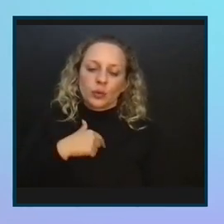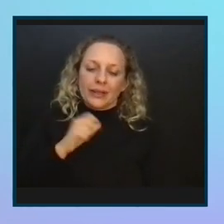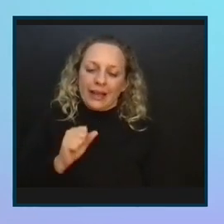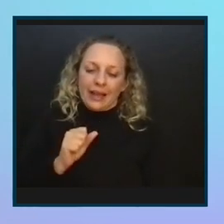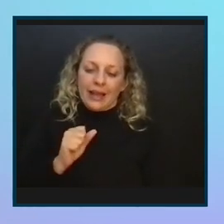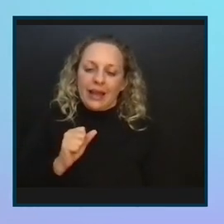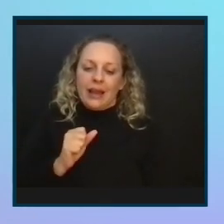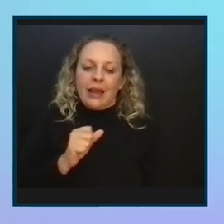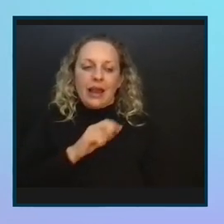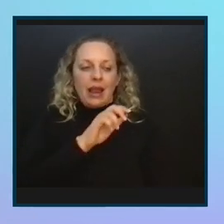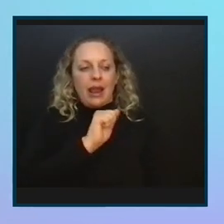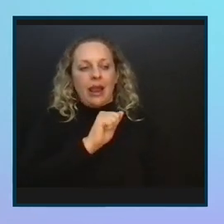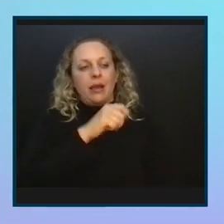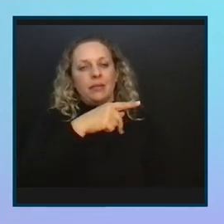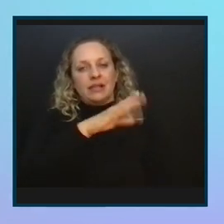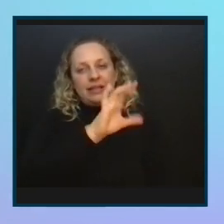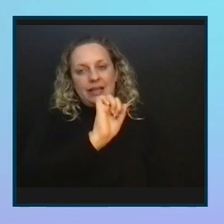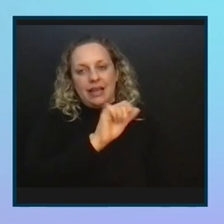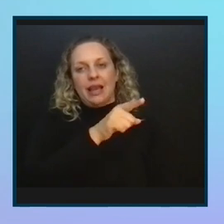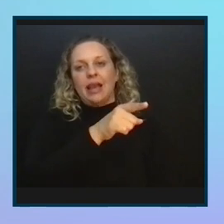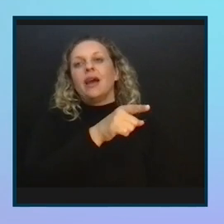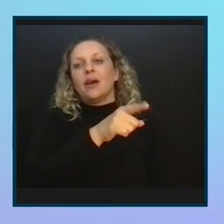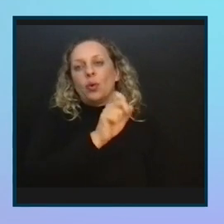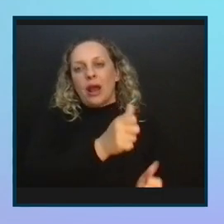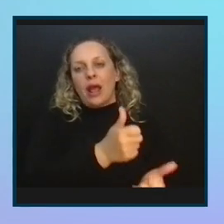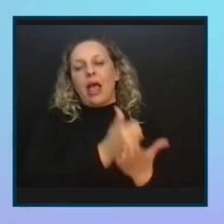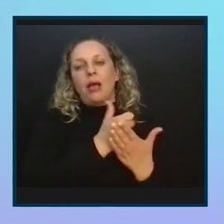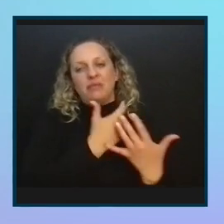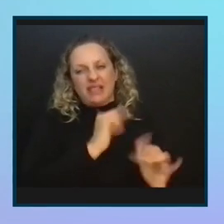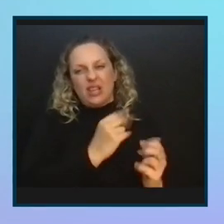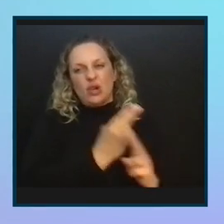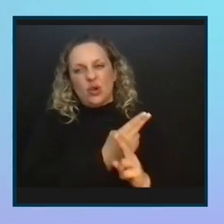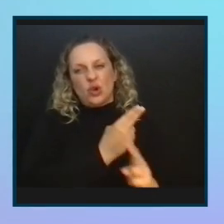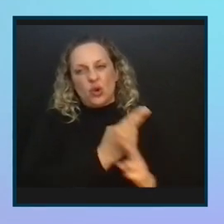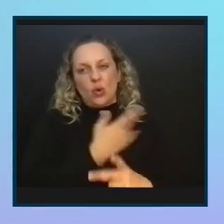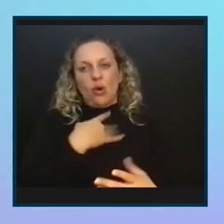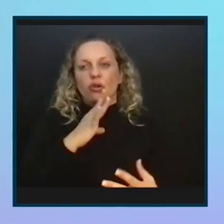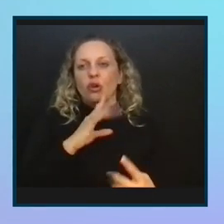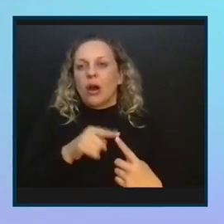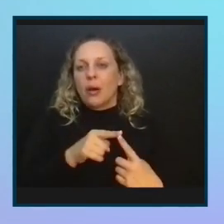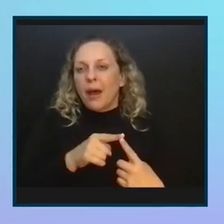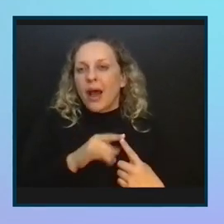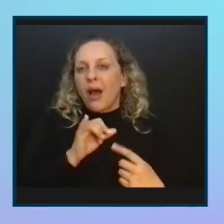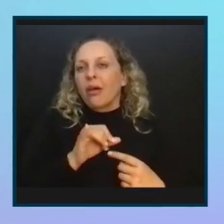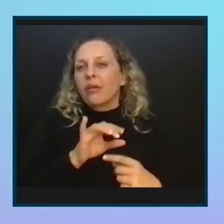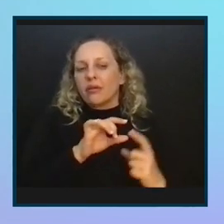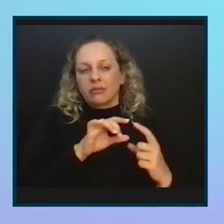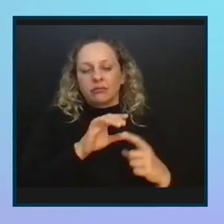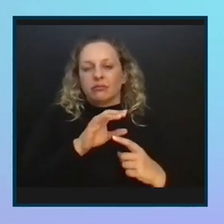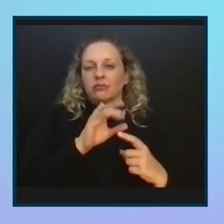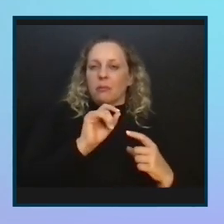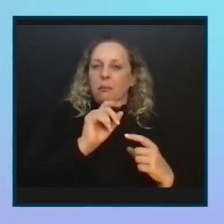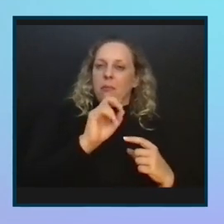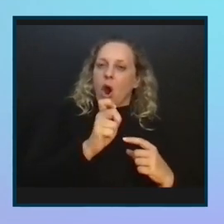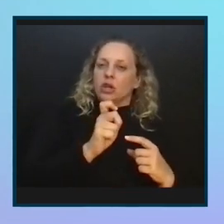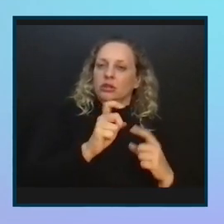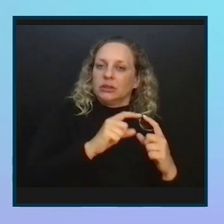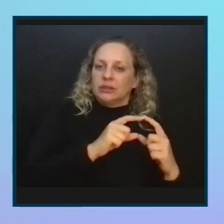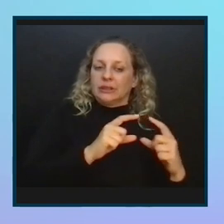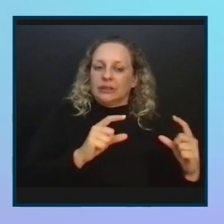where we use APCA to help, especially with our, when we have conversations about minimum font size, we often have